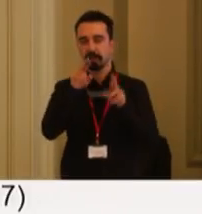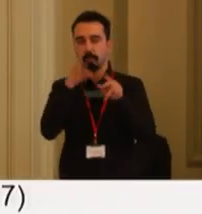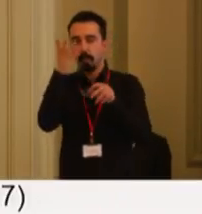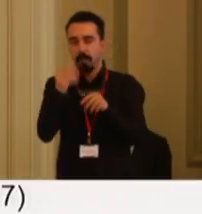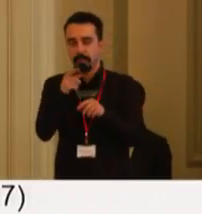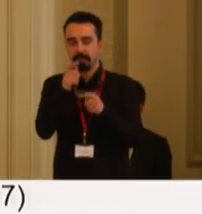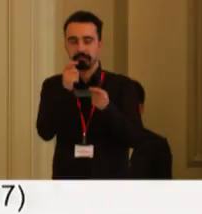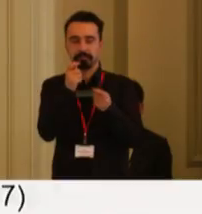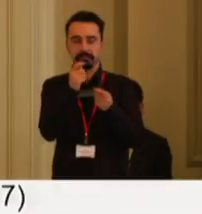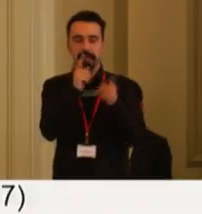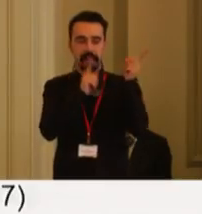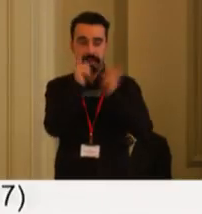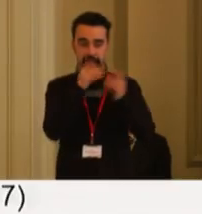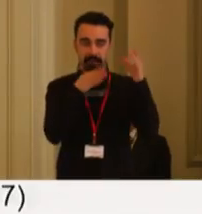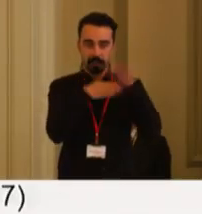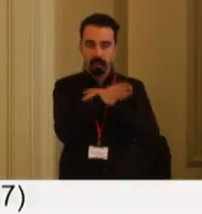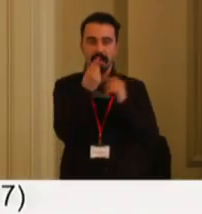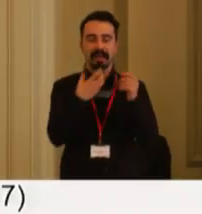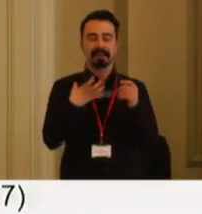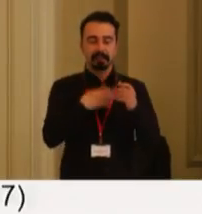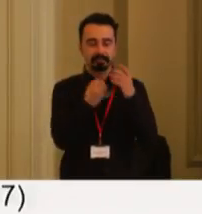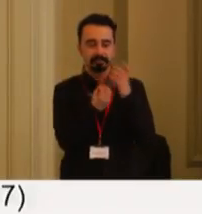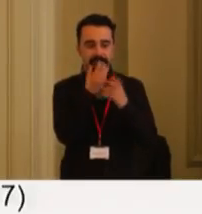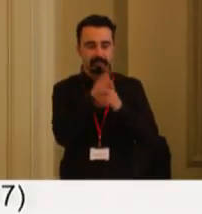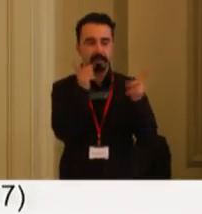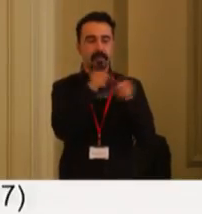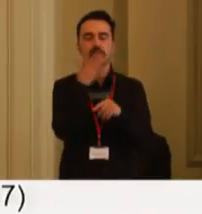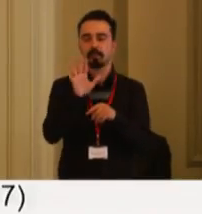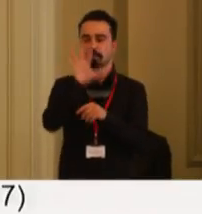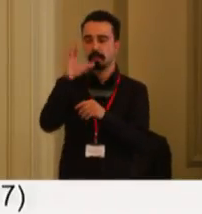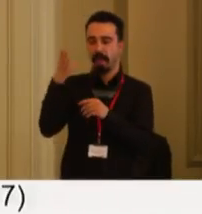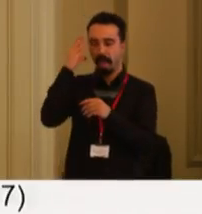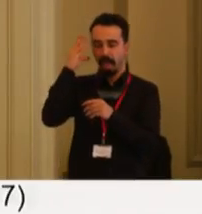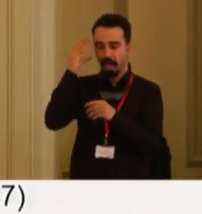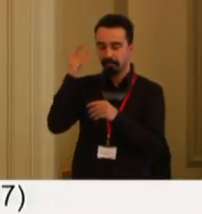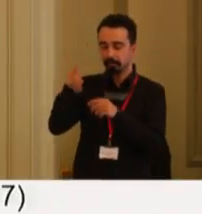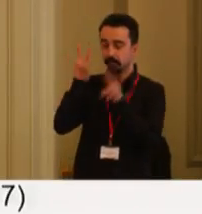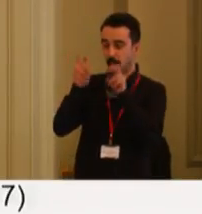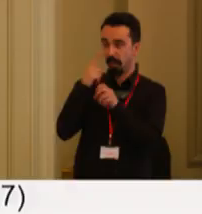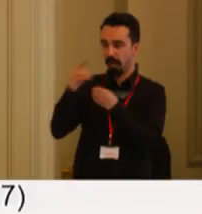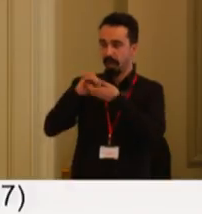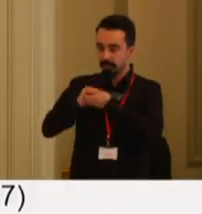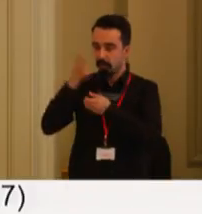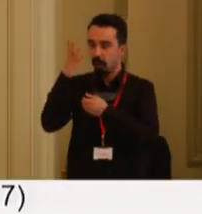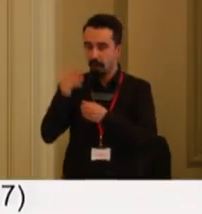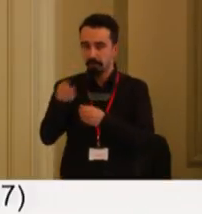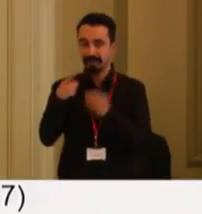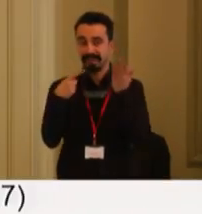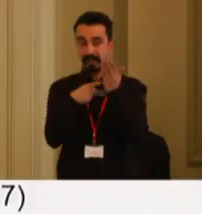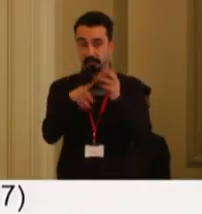means of socializing more than anything else. Rather than engaging in productive activity, they like to use the web